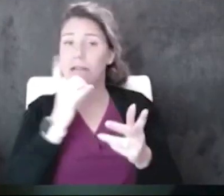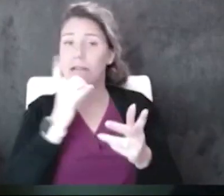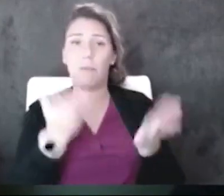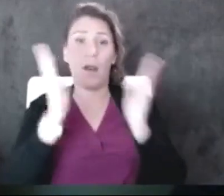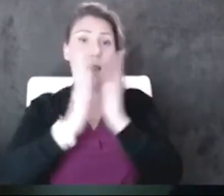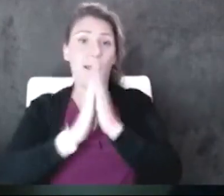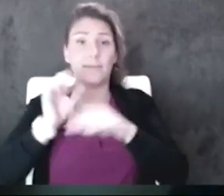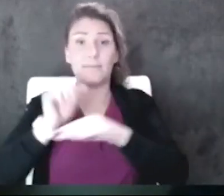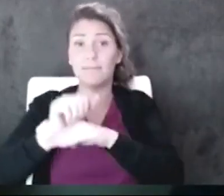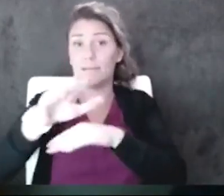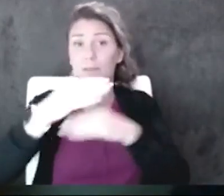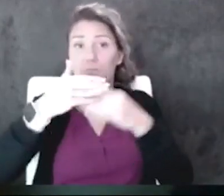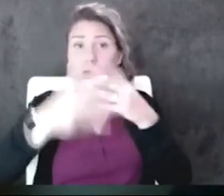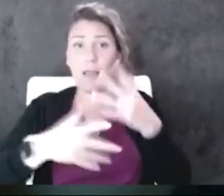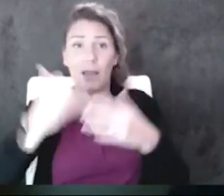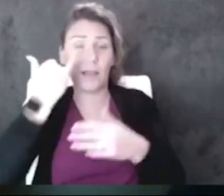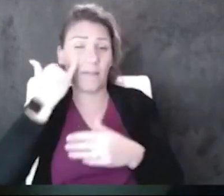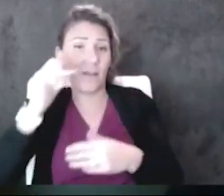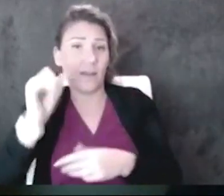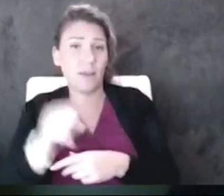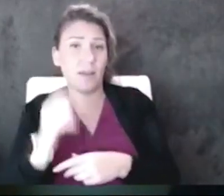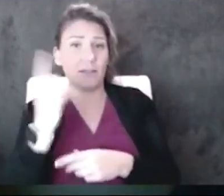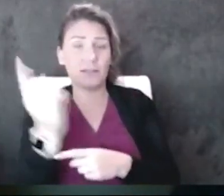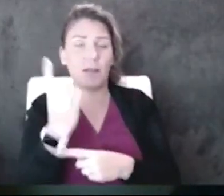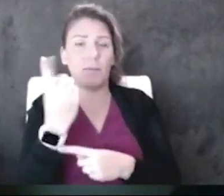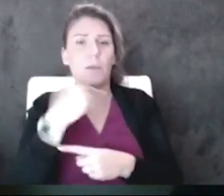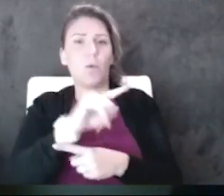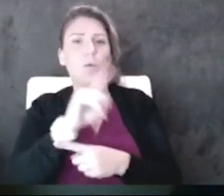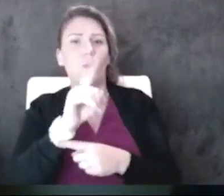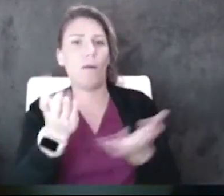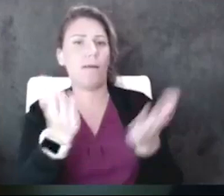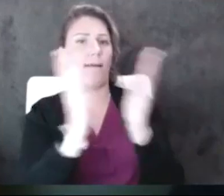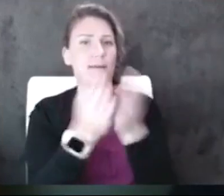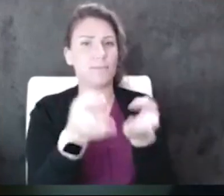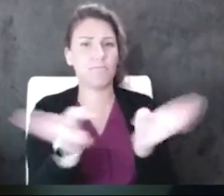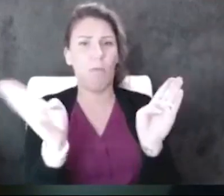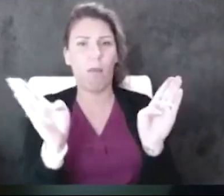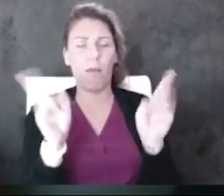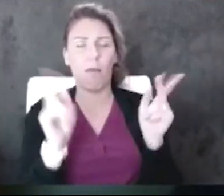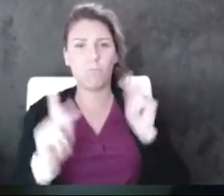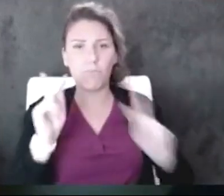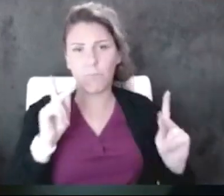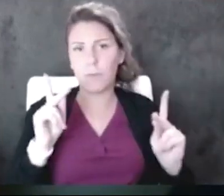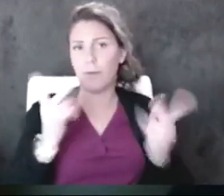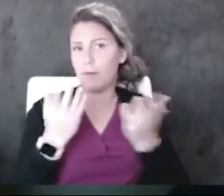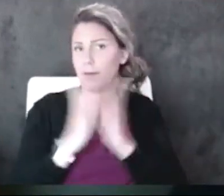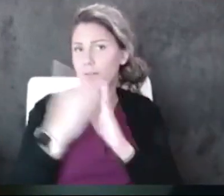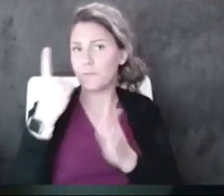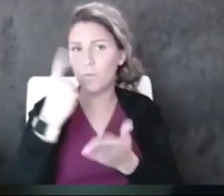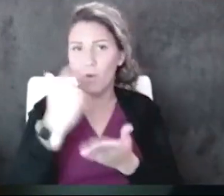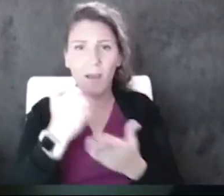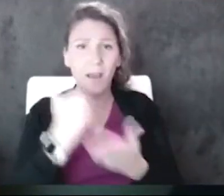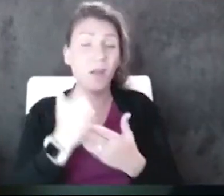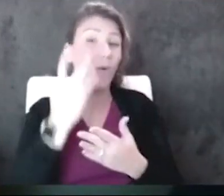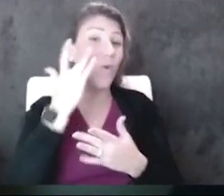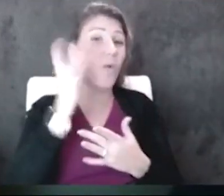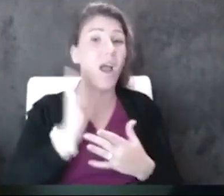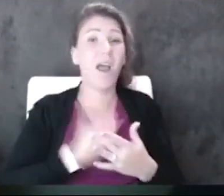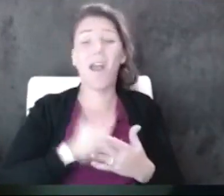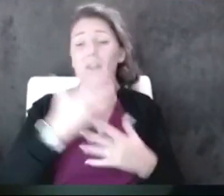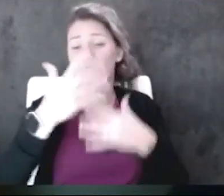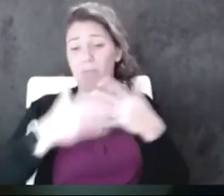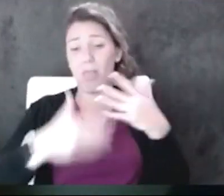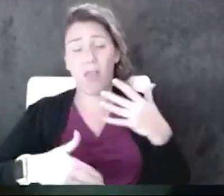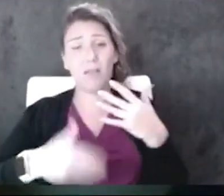there yet. If we are, that will be something that we go to the public with and ask for help. Because like I said, our blood supply is very low, so we're going to need